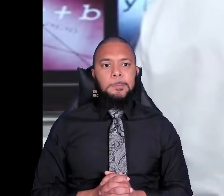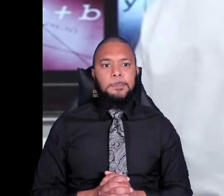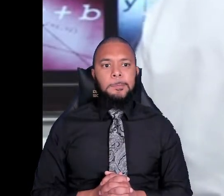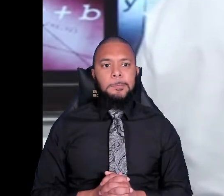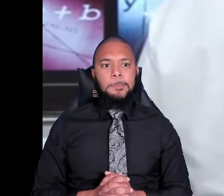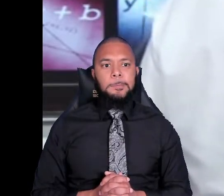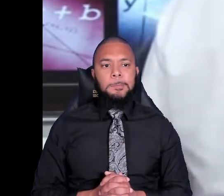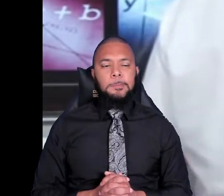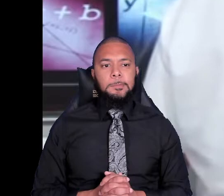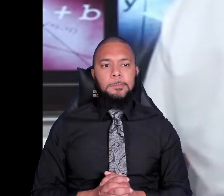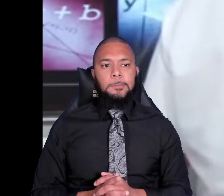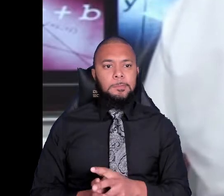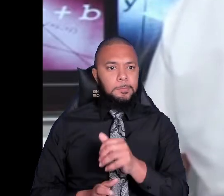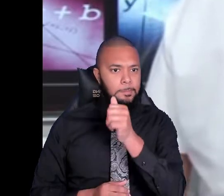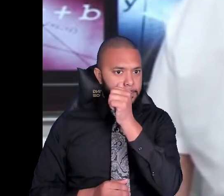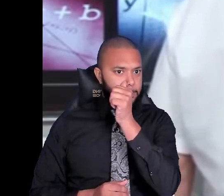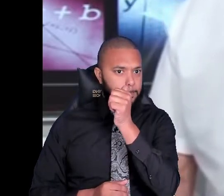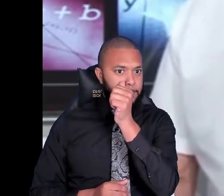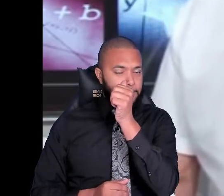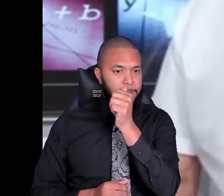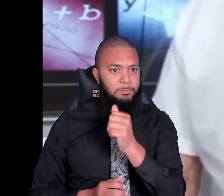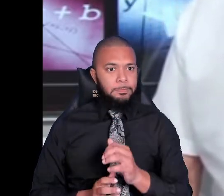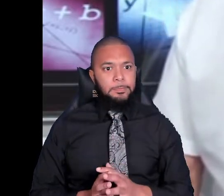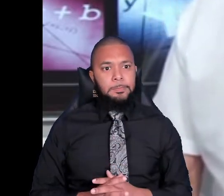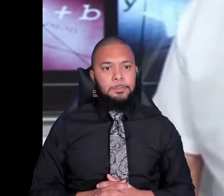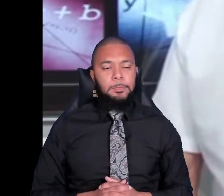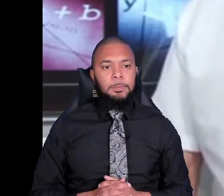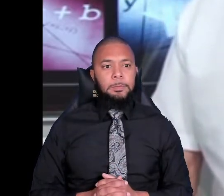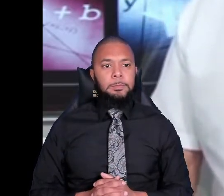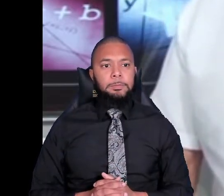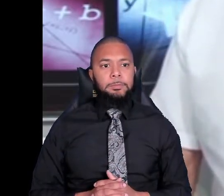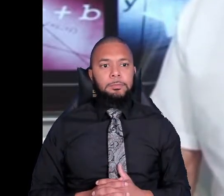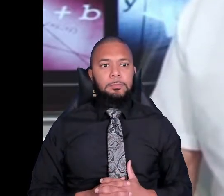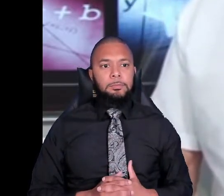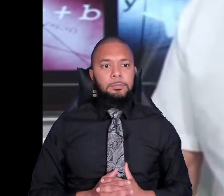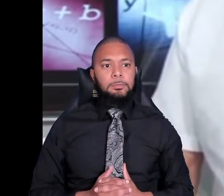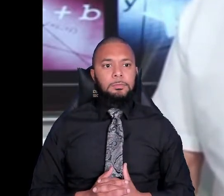2x and I'm